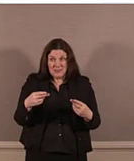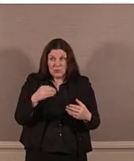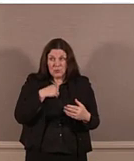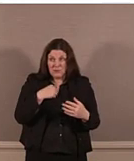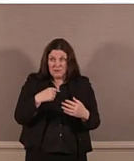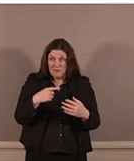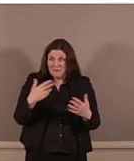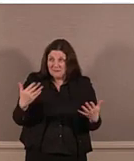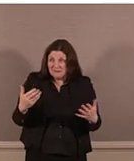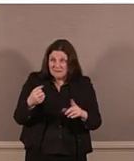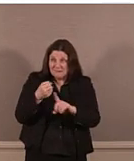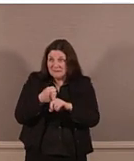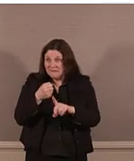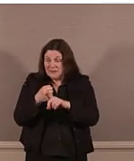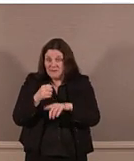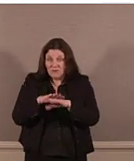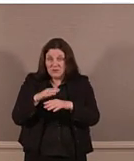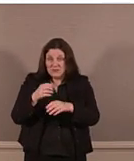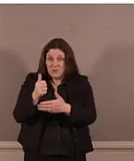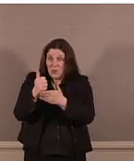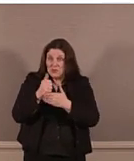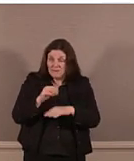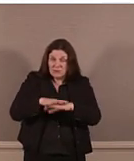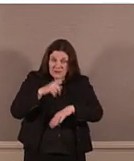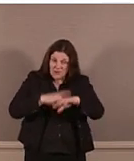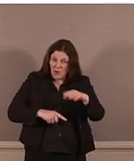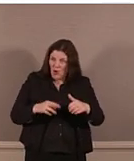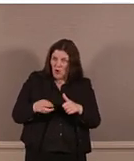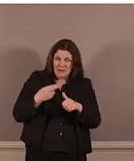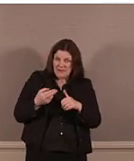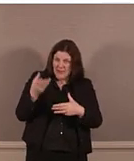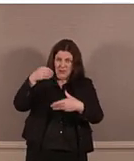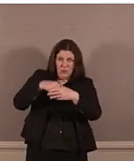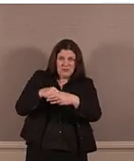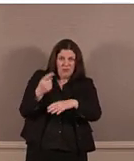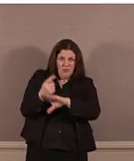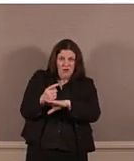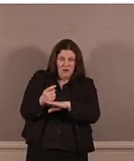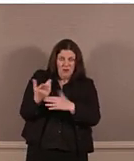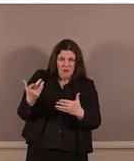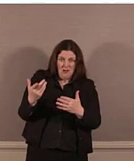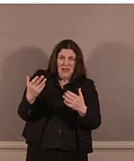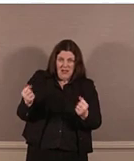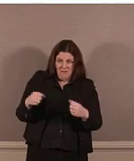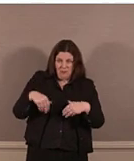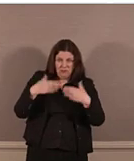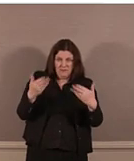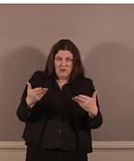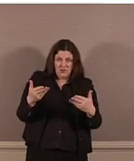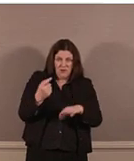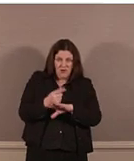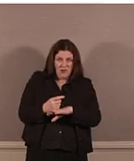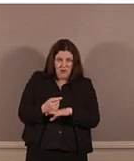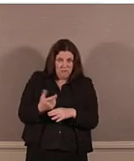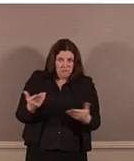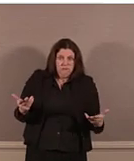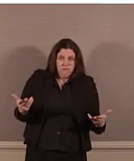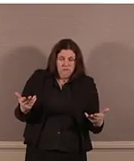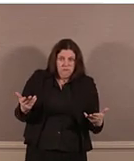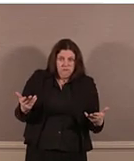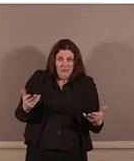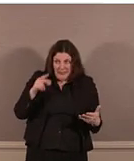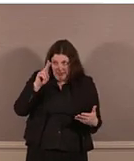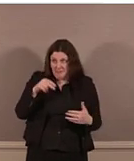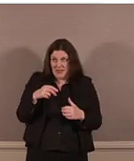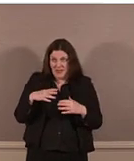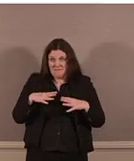have supports if you've a disability, or could they be already included in your actual provision? Could they be already be made